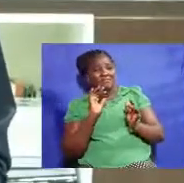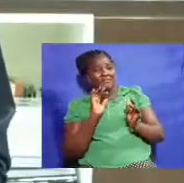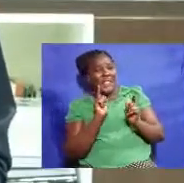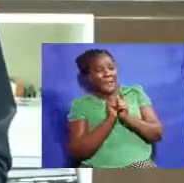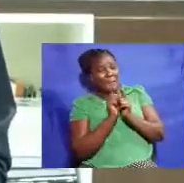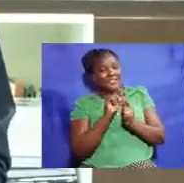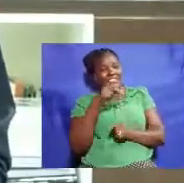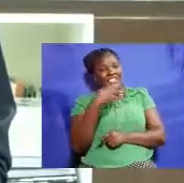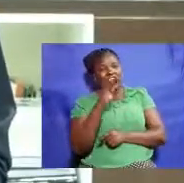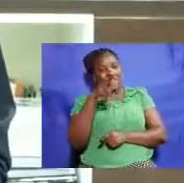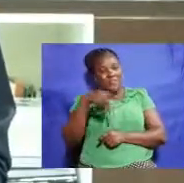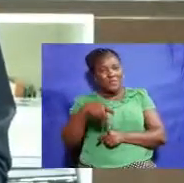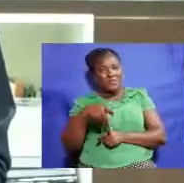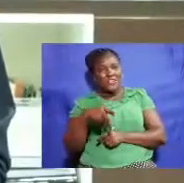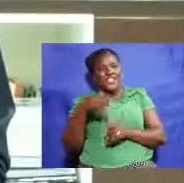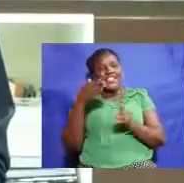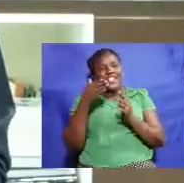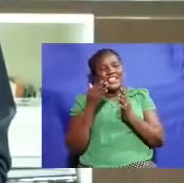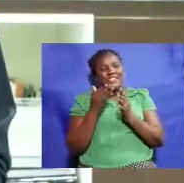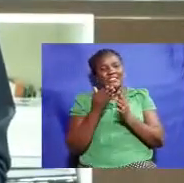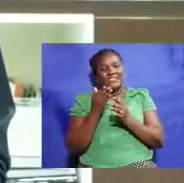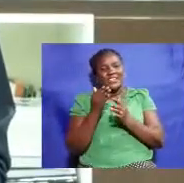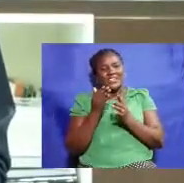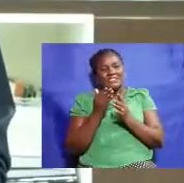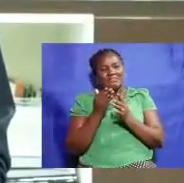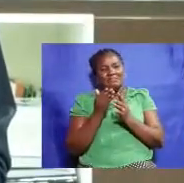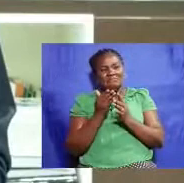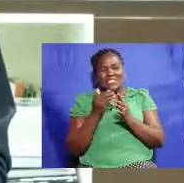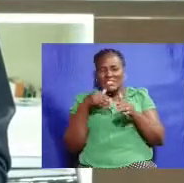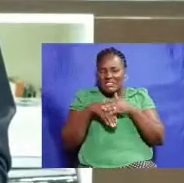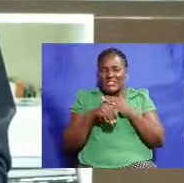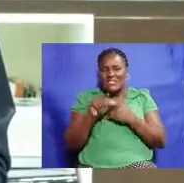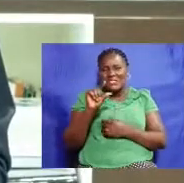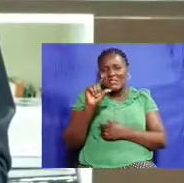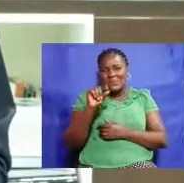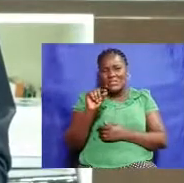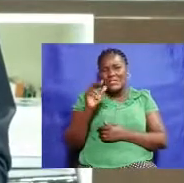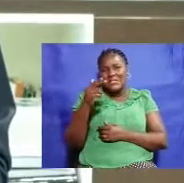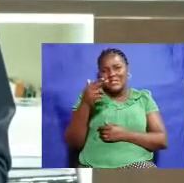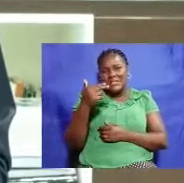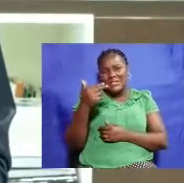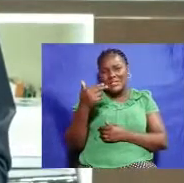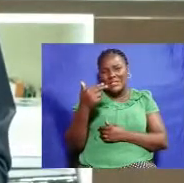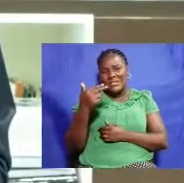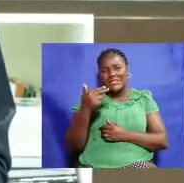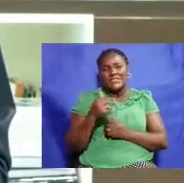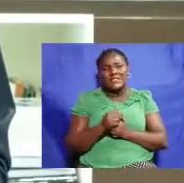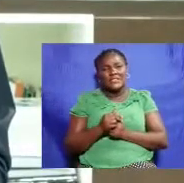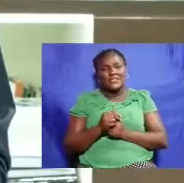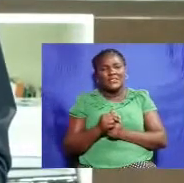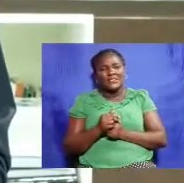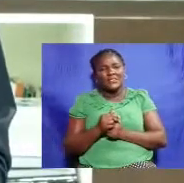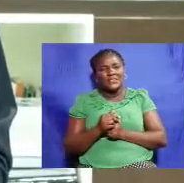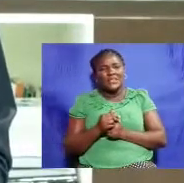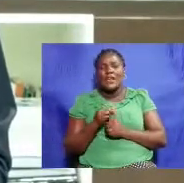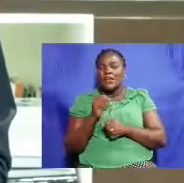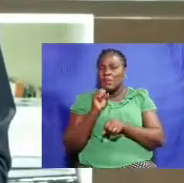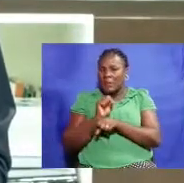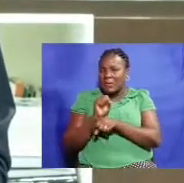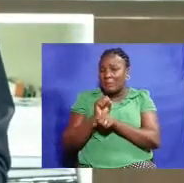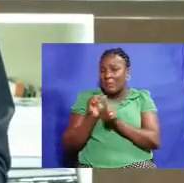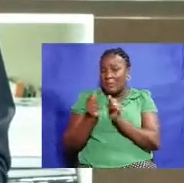H4P in 2013 when I first entered Parliament. And I've been working, doing a lot of work with